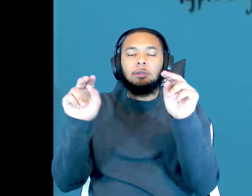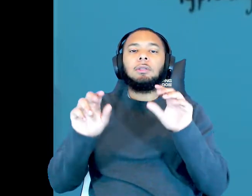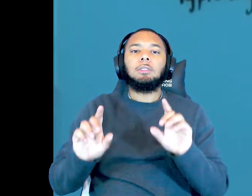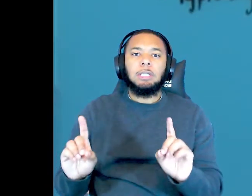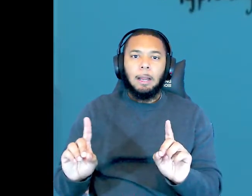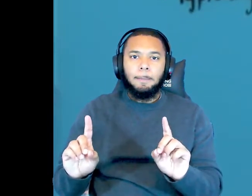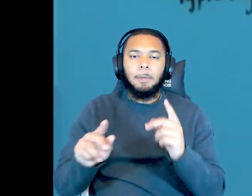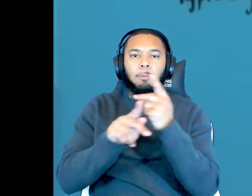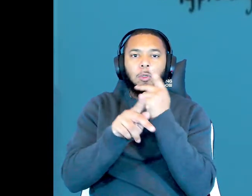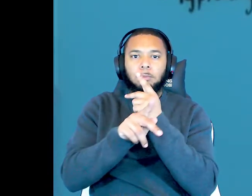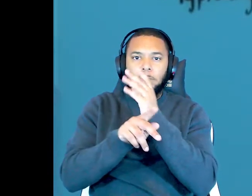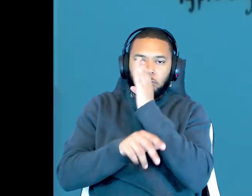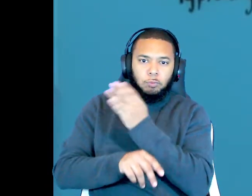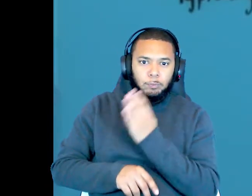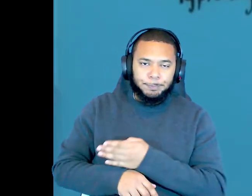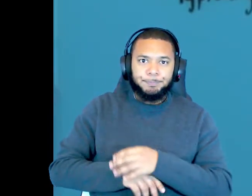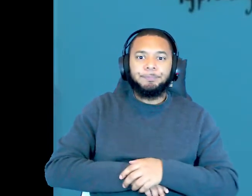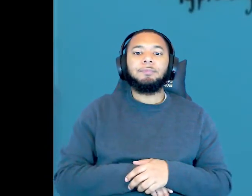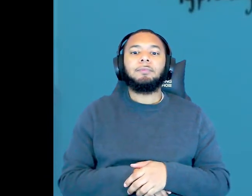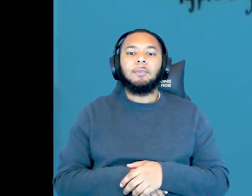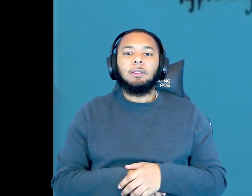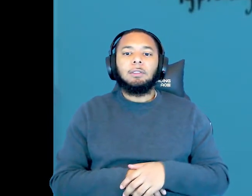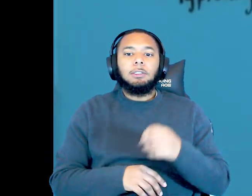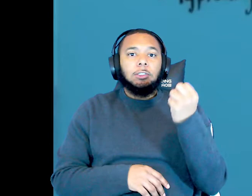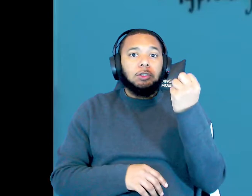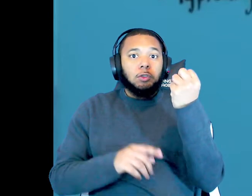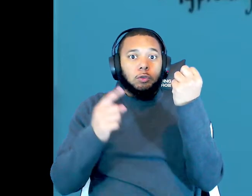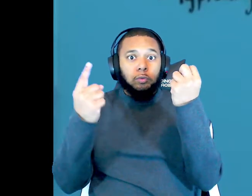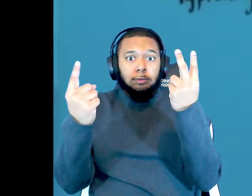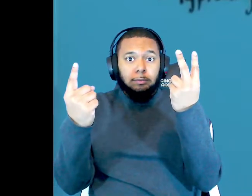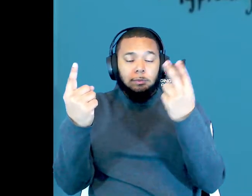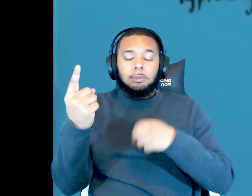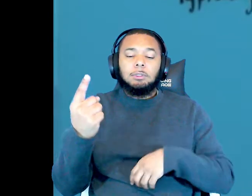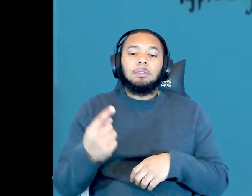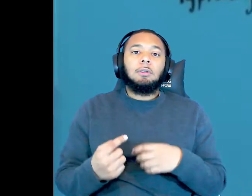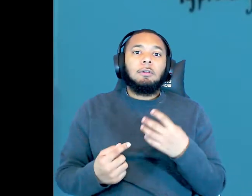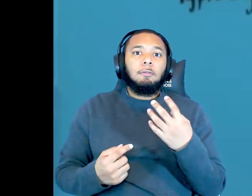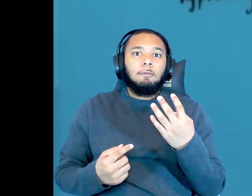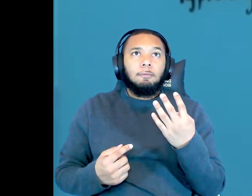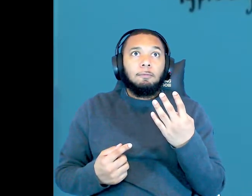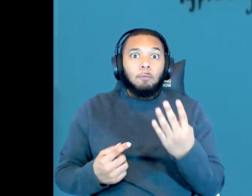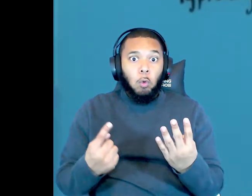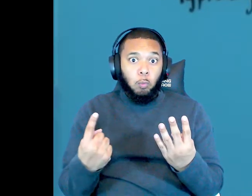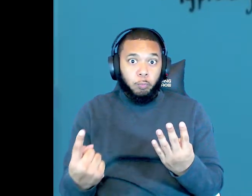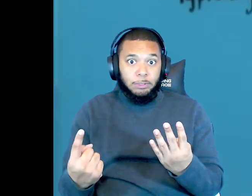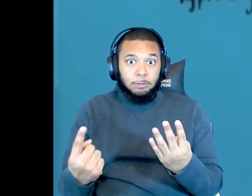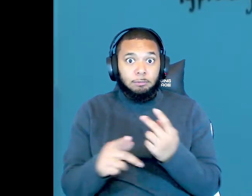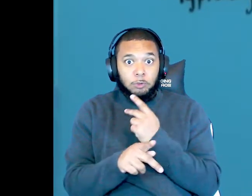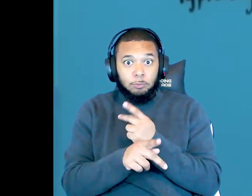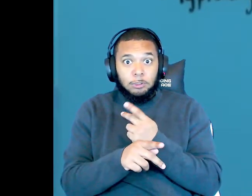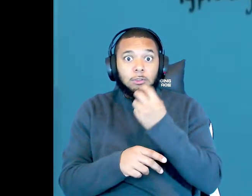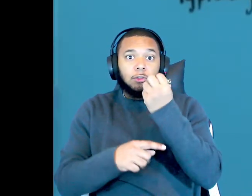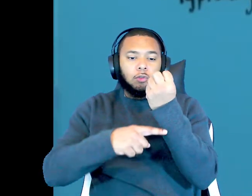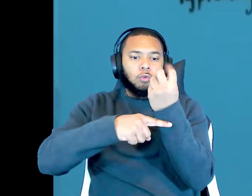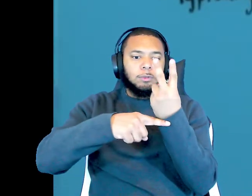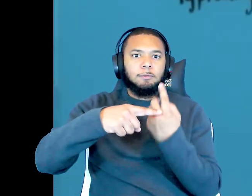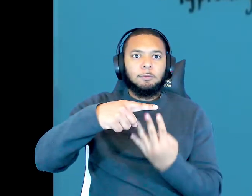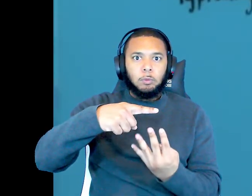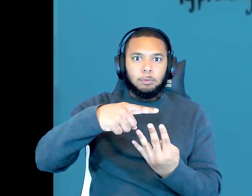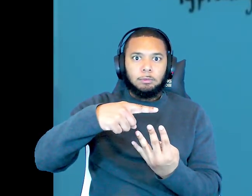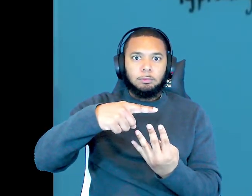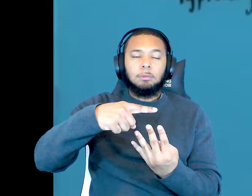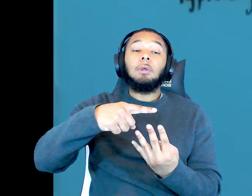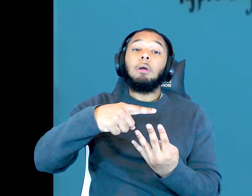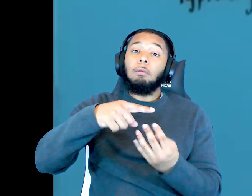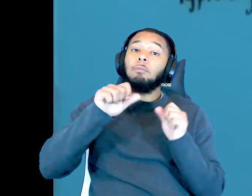1 times 4 is 4. And would you look there? We have some more divisibility. 12%